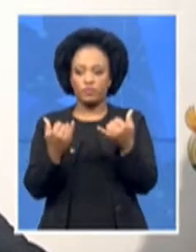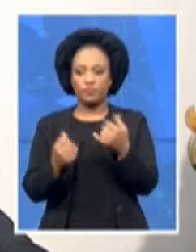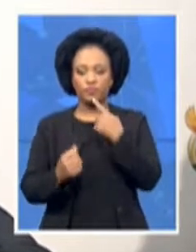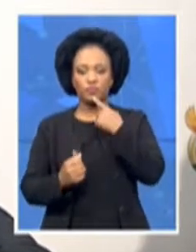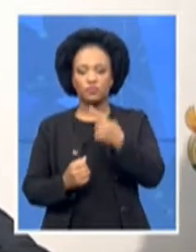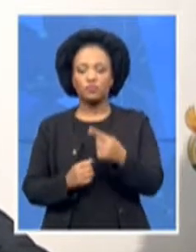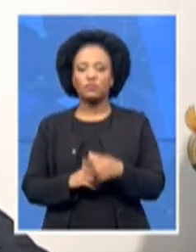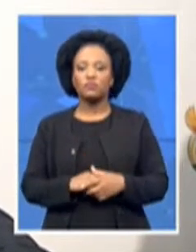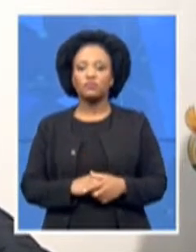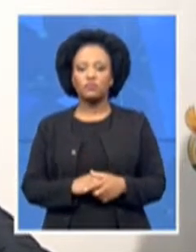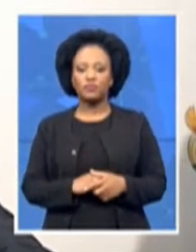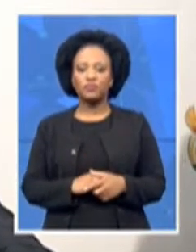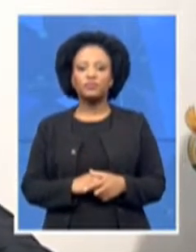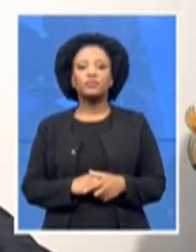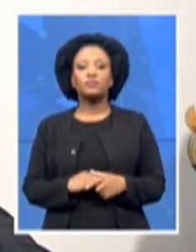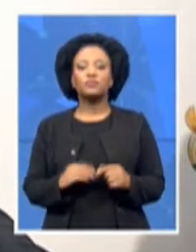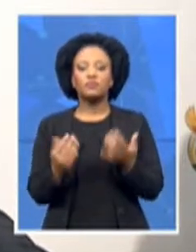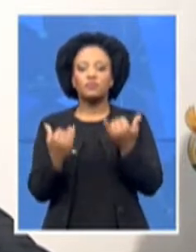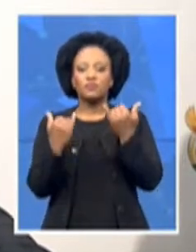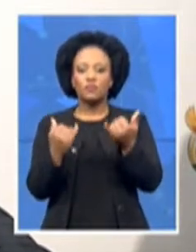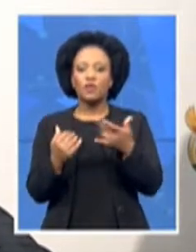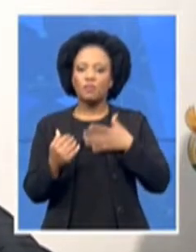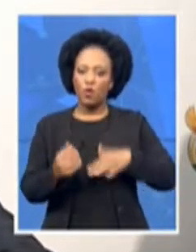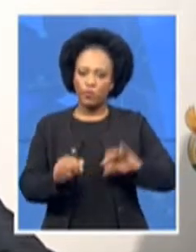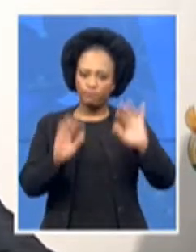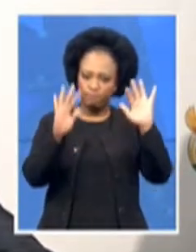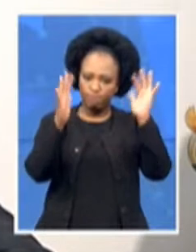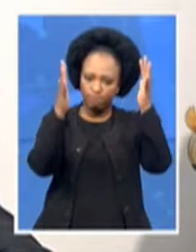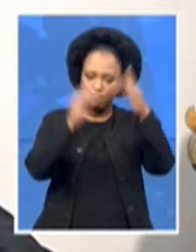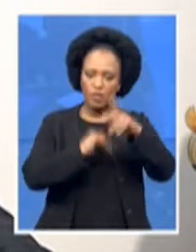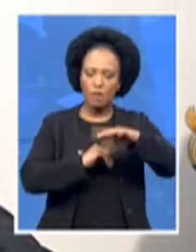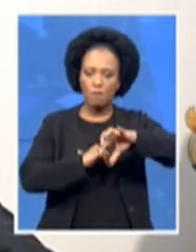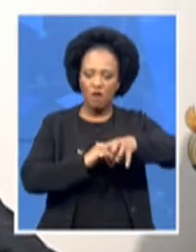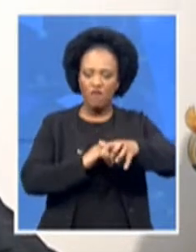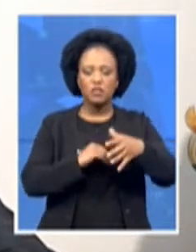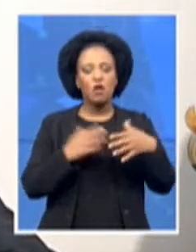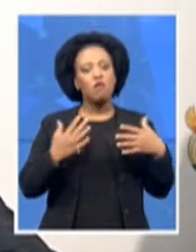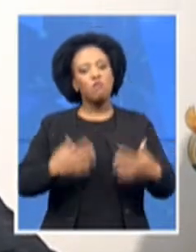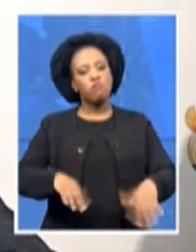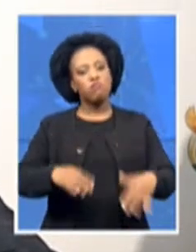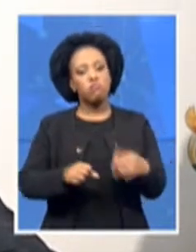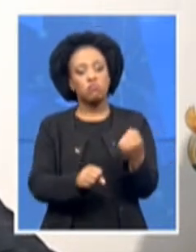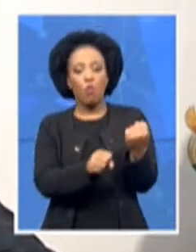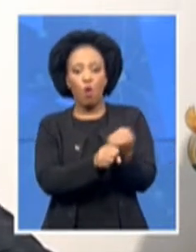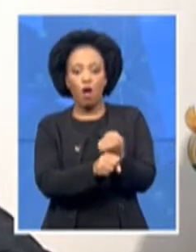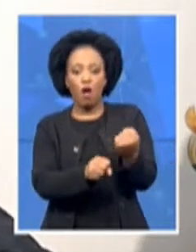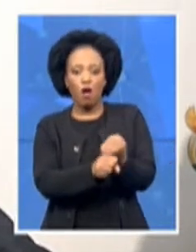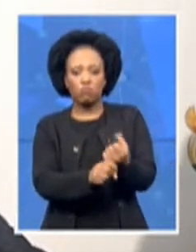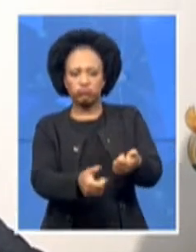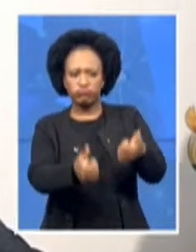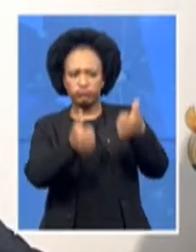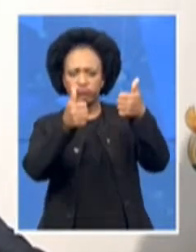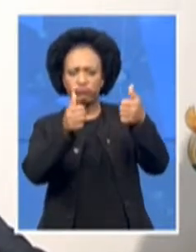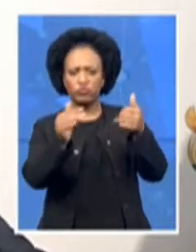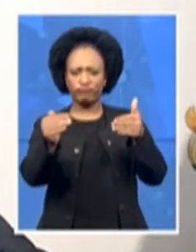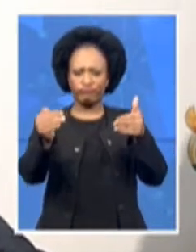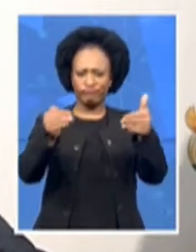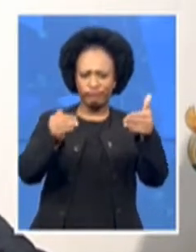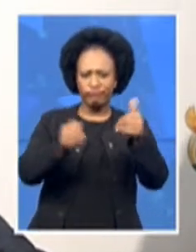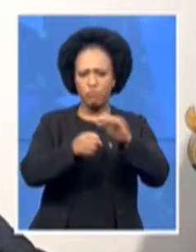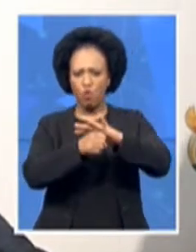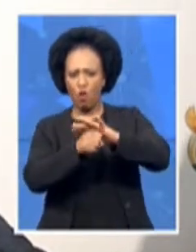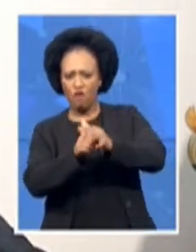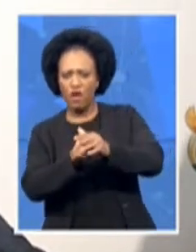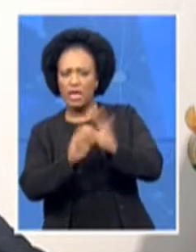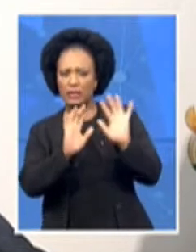congratulate the province in terms of the magnificent work containing the infections, making sure that our hospitals, as much as